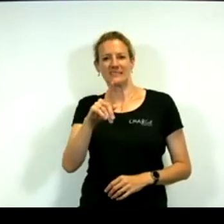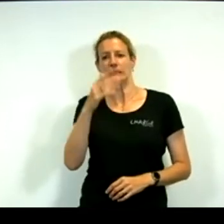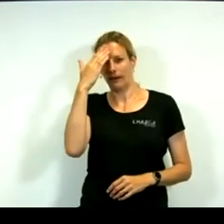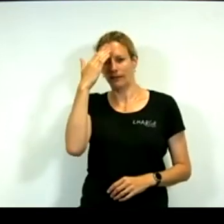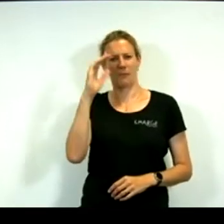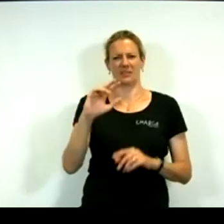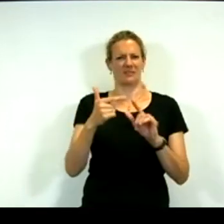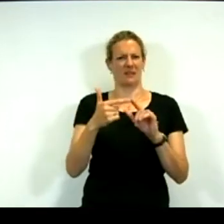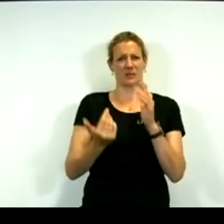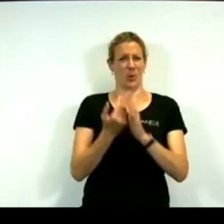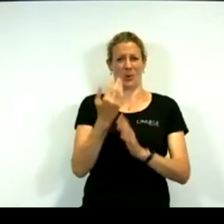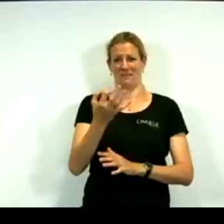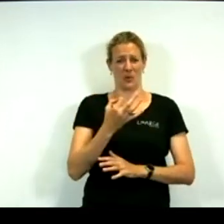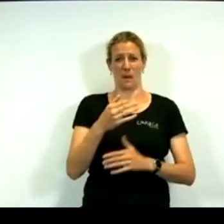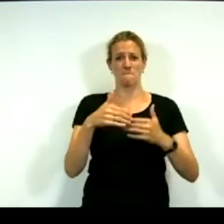me.